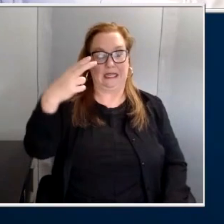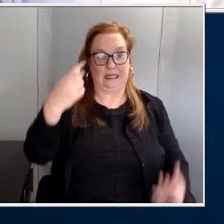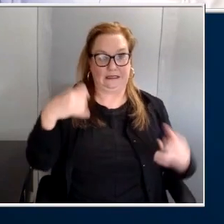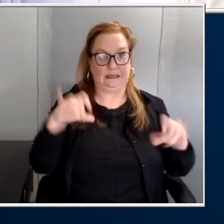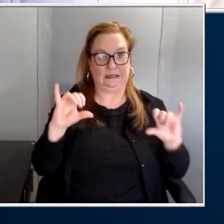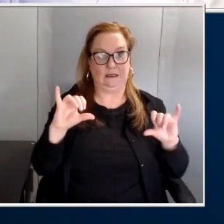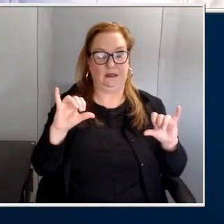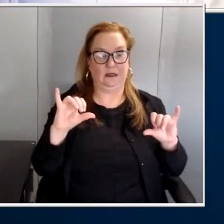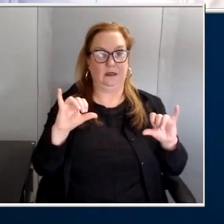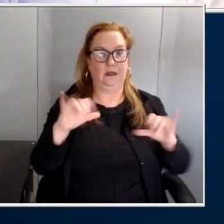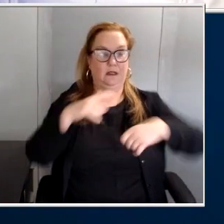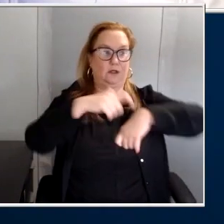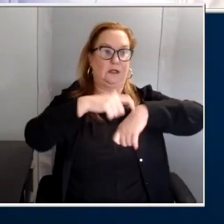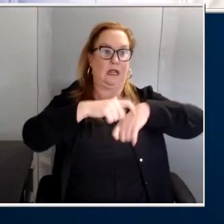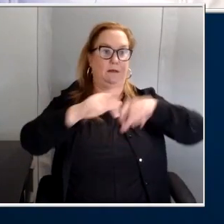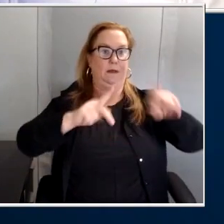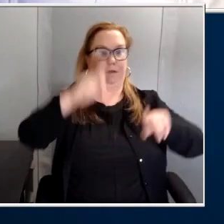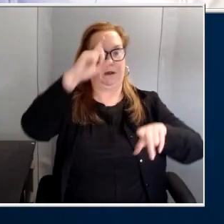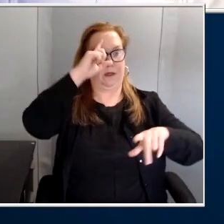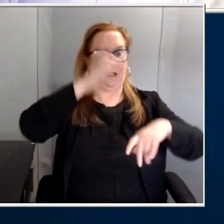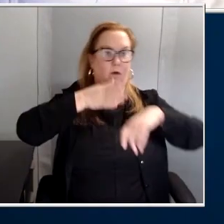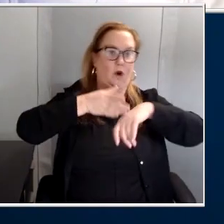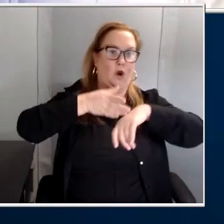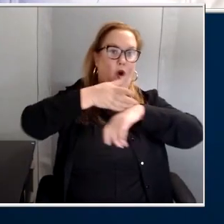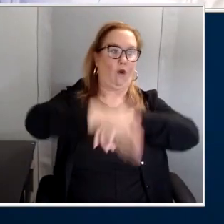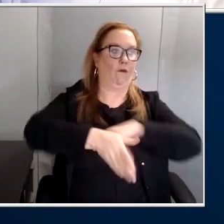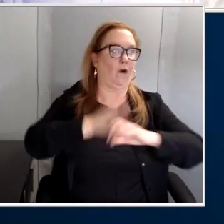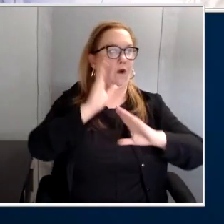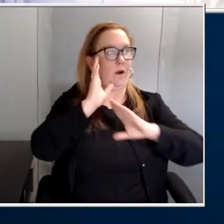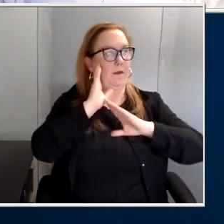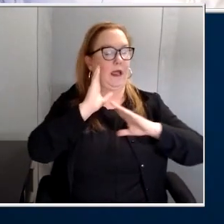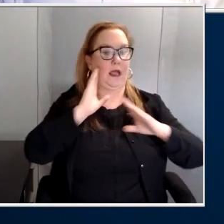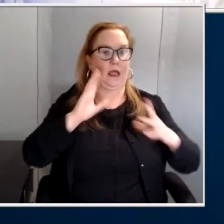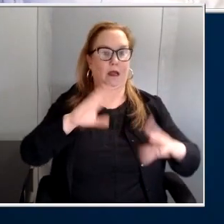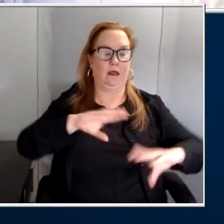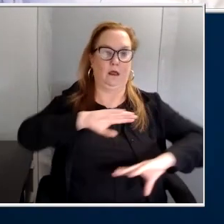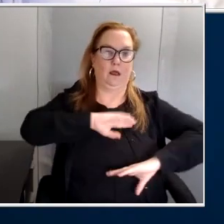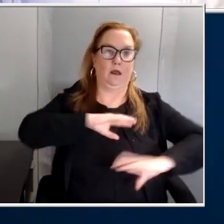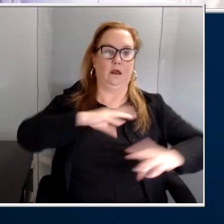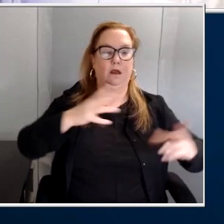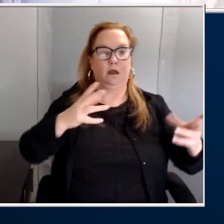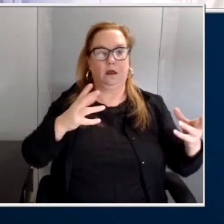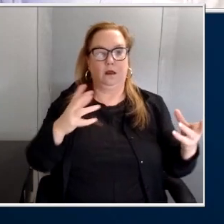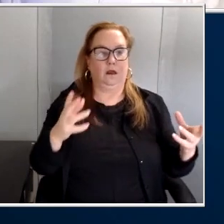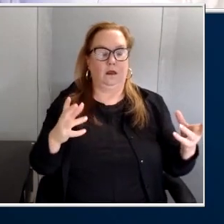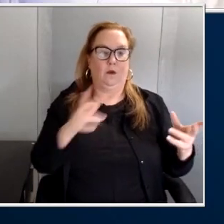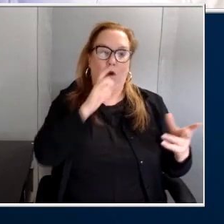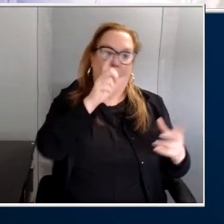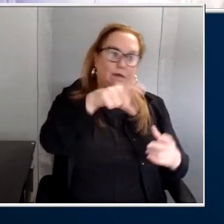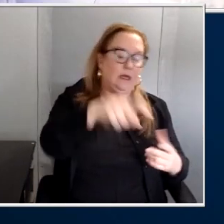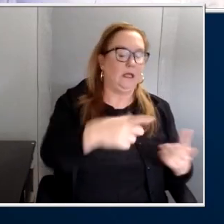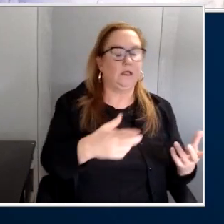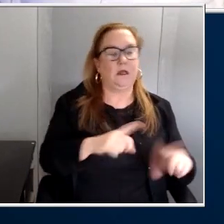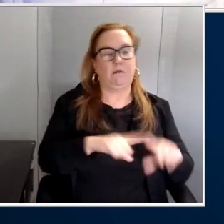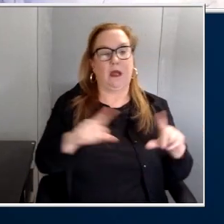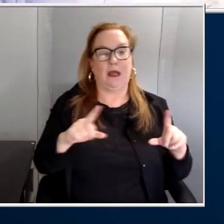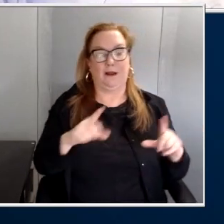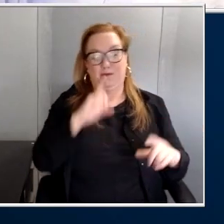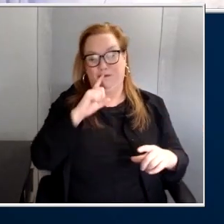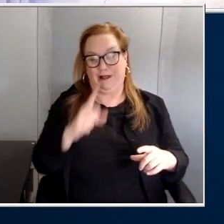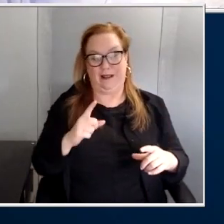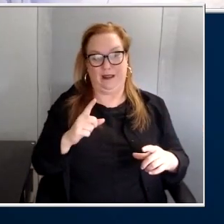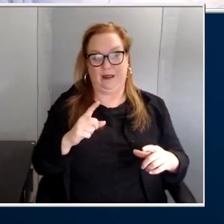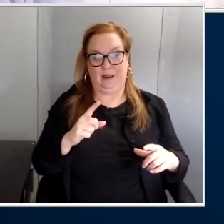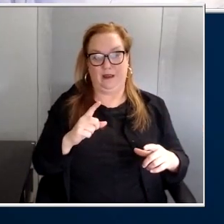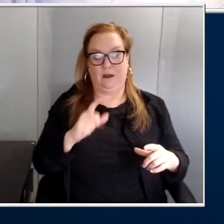was a time when people thought, well, we're way overbedded in our metropolitan area. We don't have all these certificate needs, blah, blah, blah. But at the end of the day, we are no longer